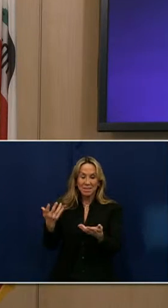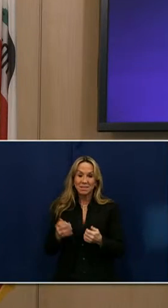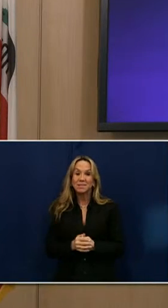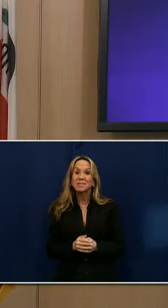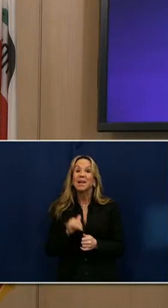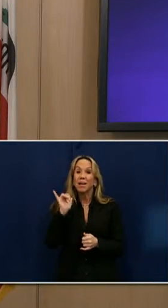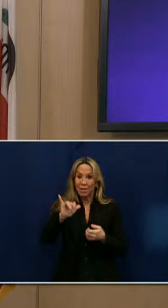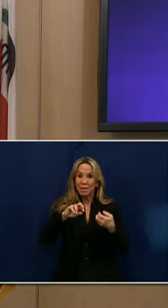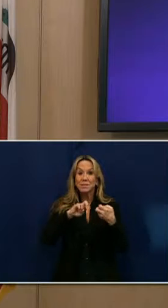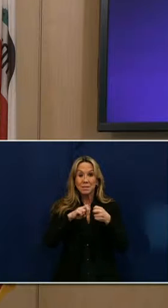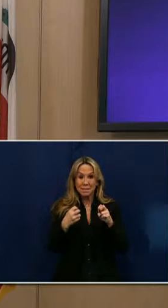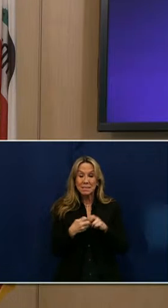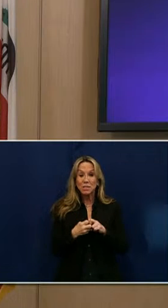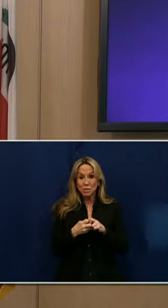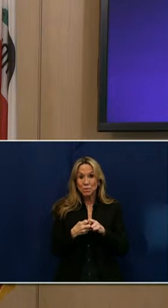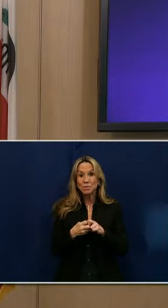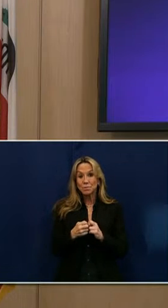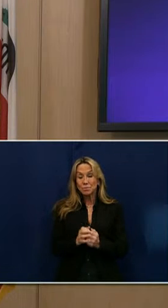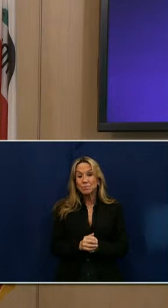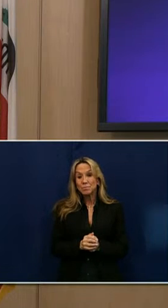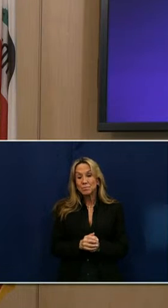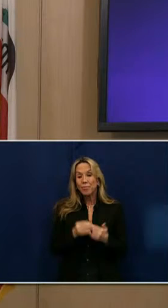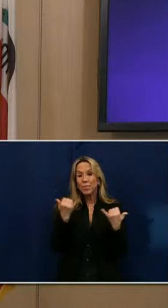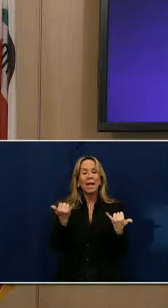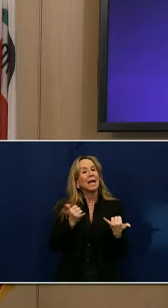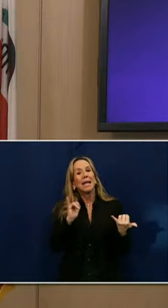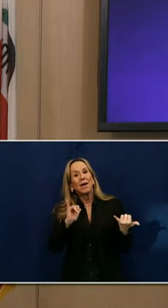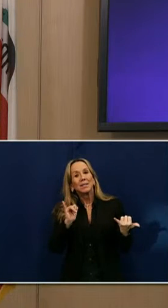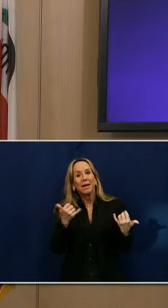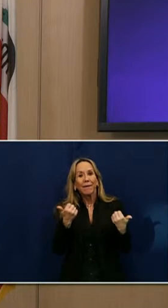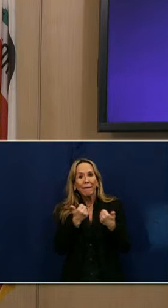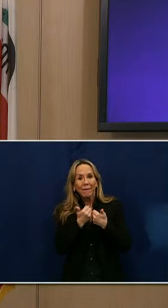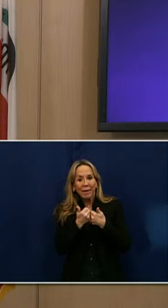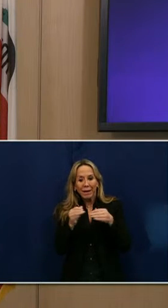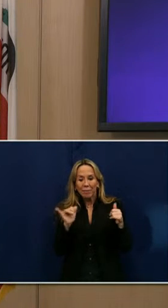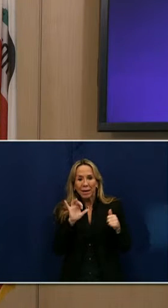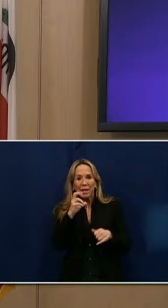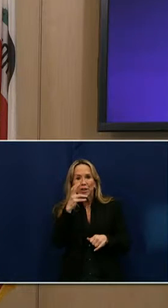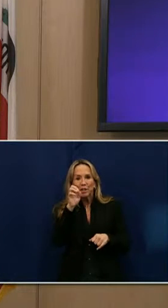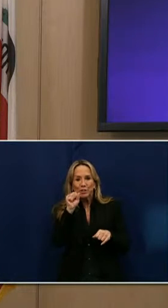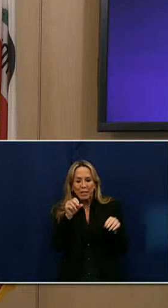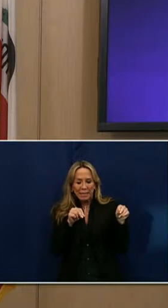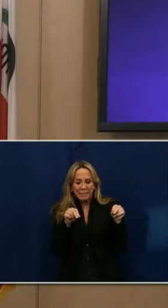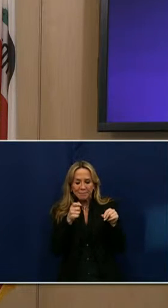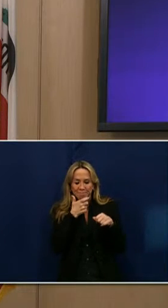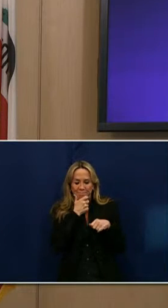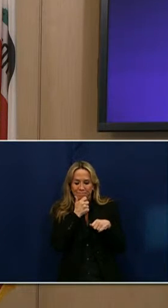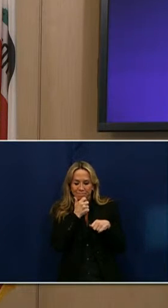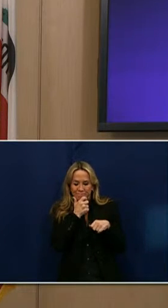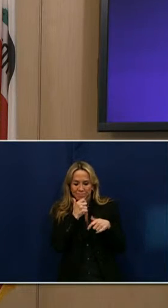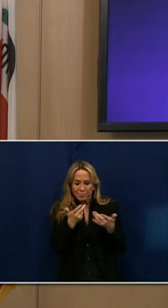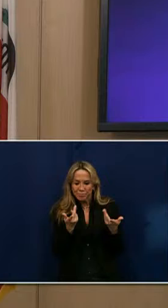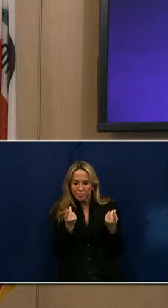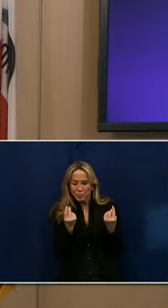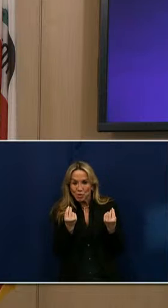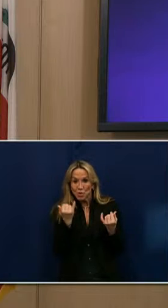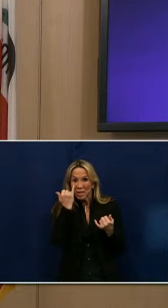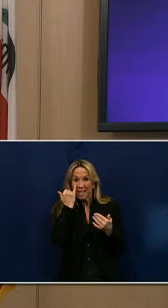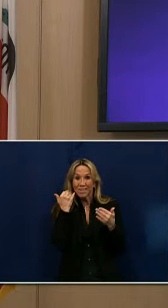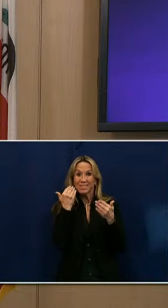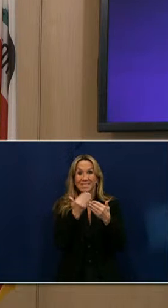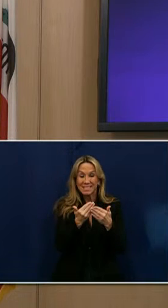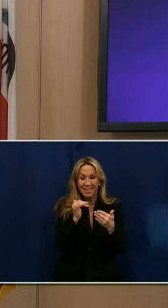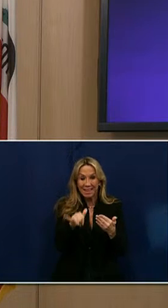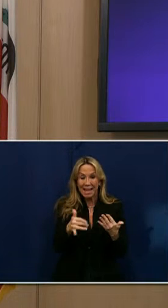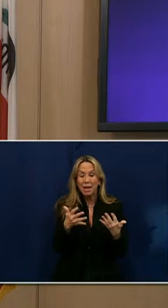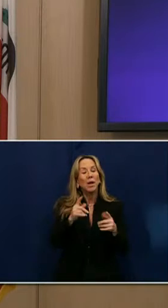the issue and the kind of chess game that has to be played if we reach that point. And the hospitals